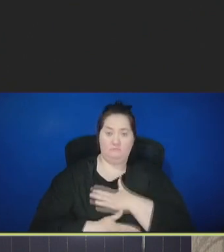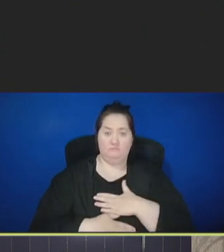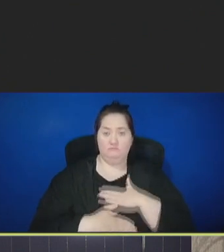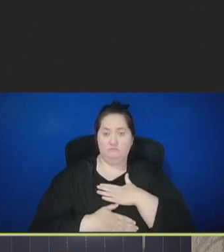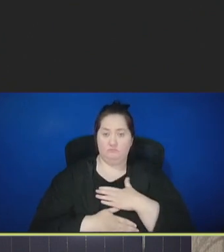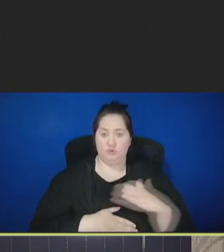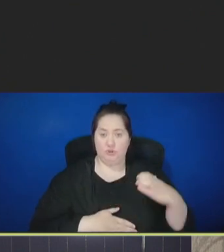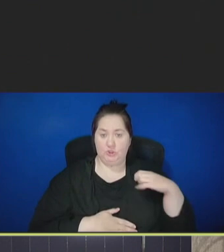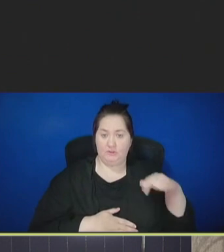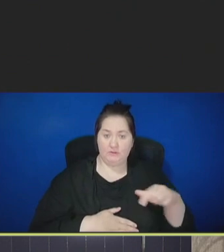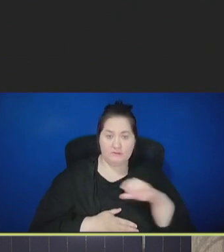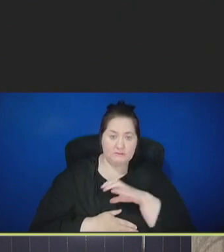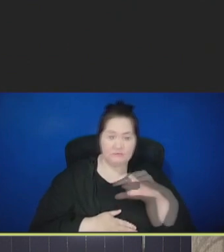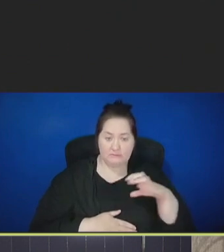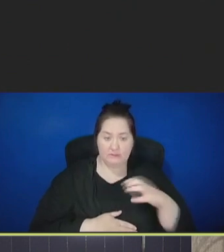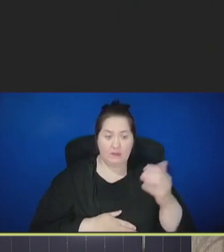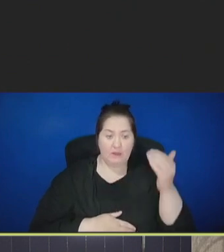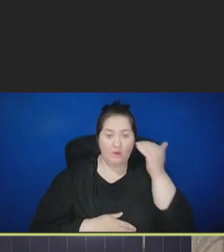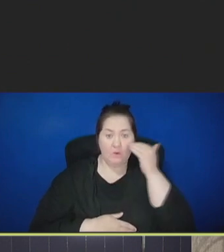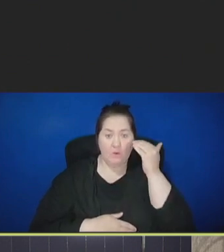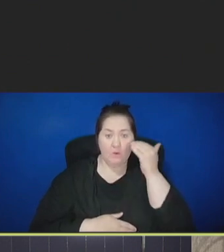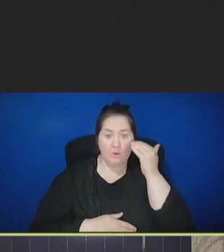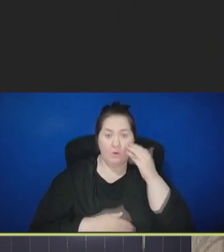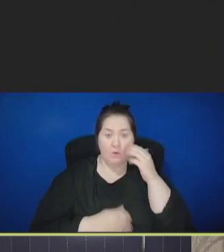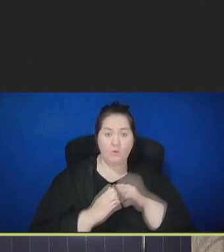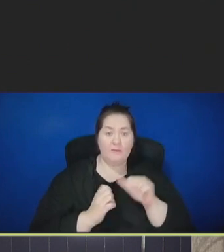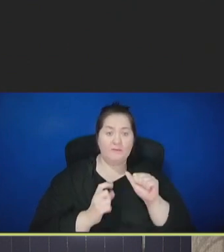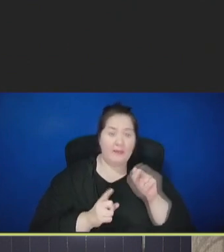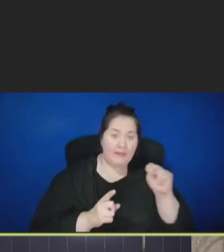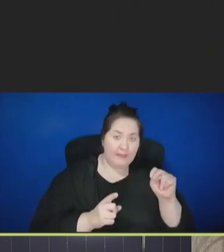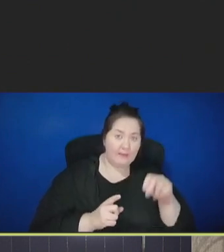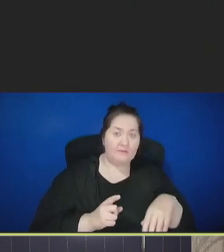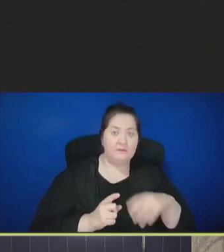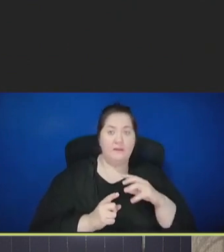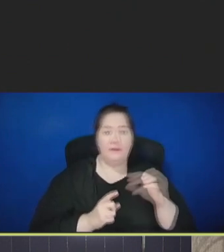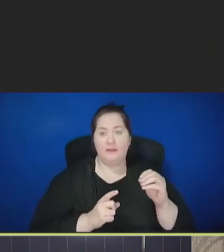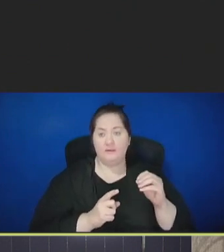chair this committee. I know that with Ann and the